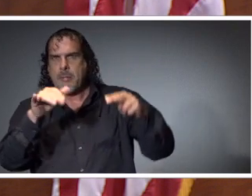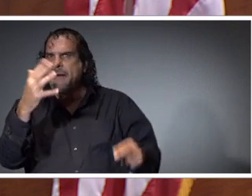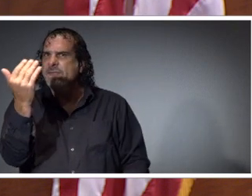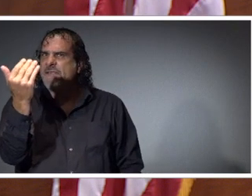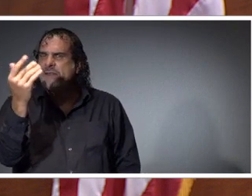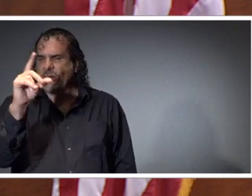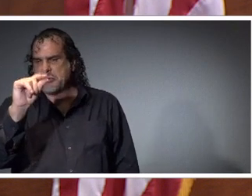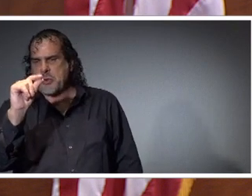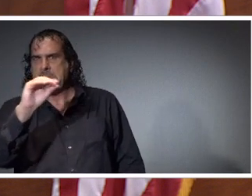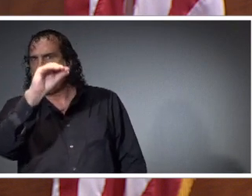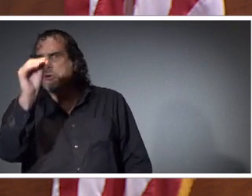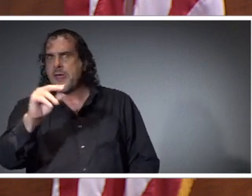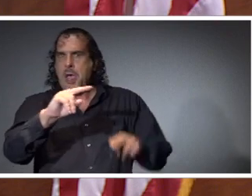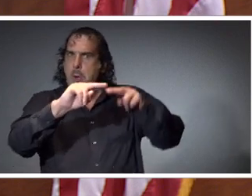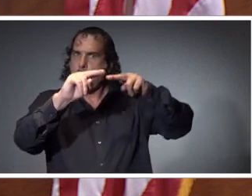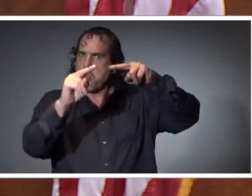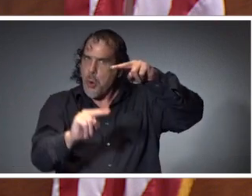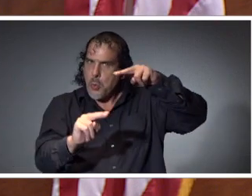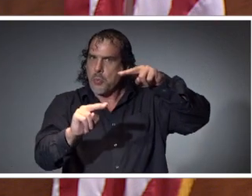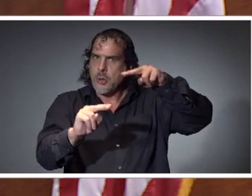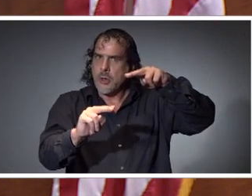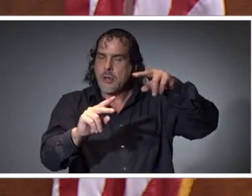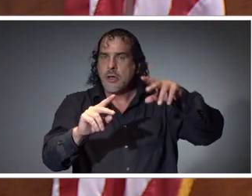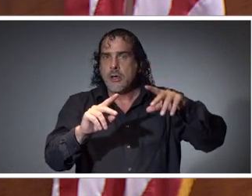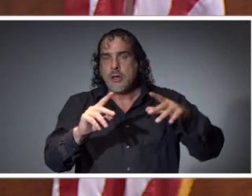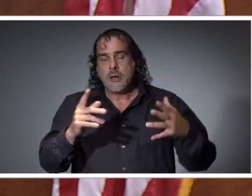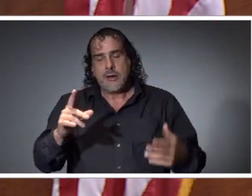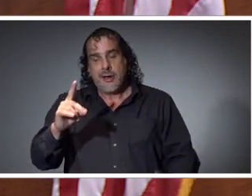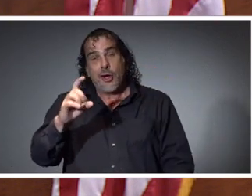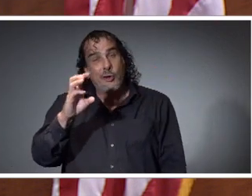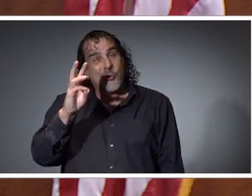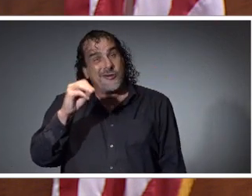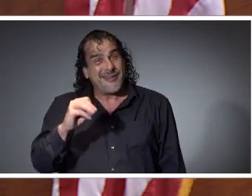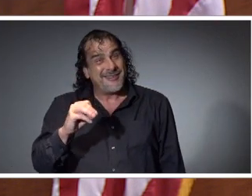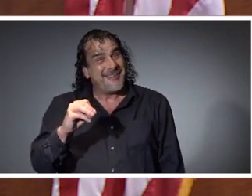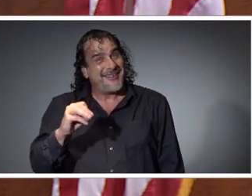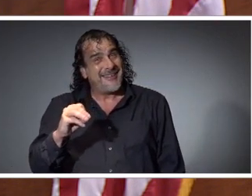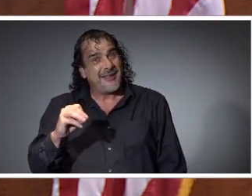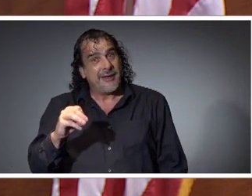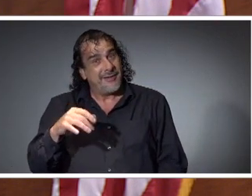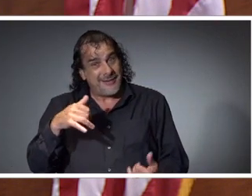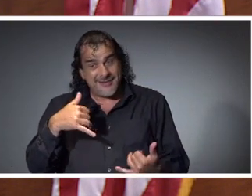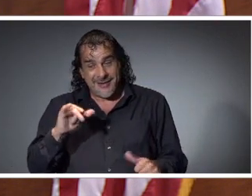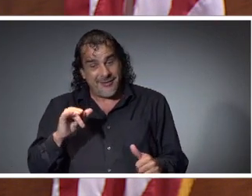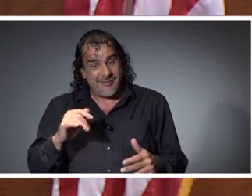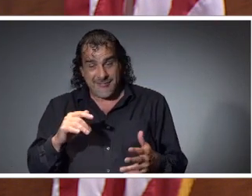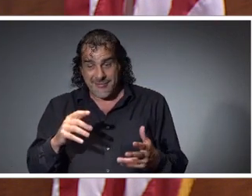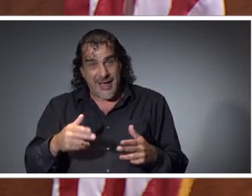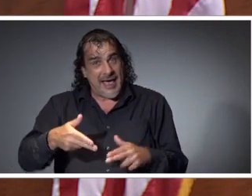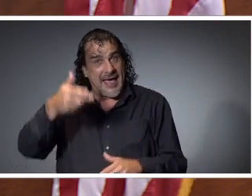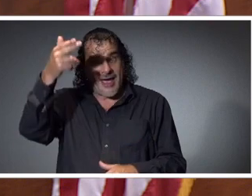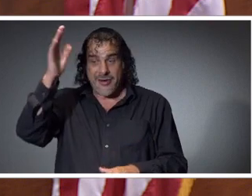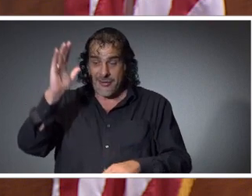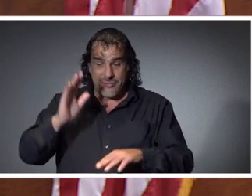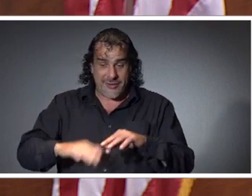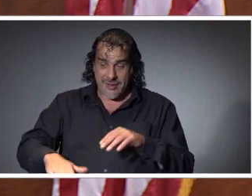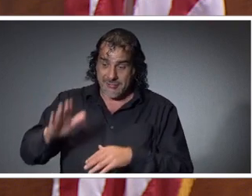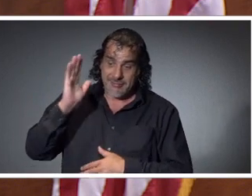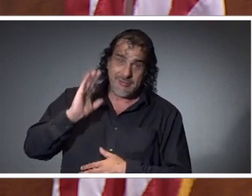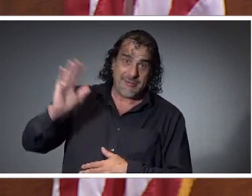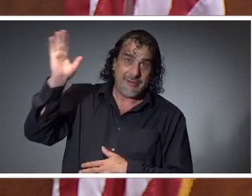to 20% decline. But again, 160 is still a lot higher than where we found ourselves